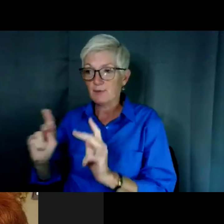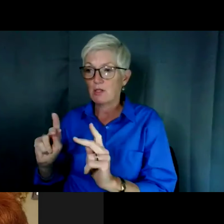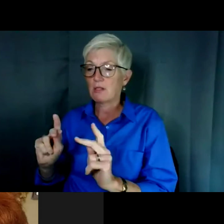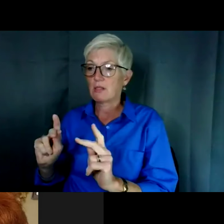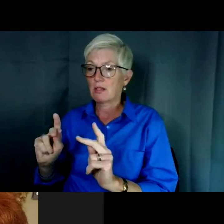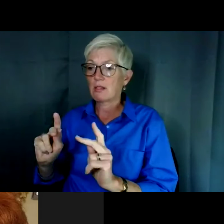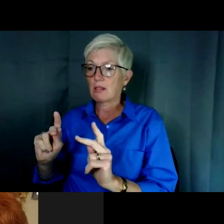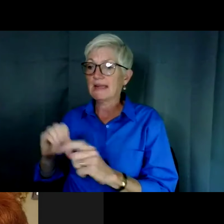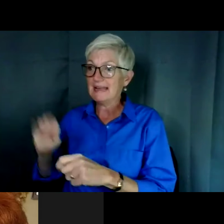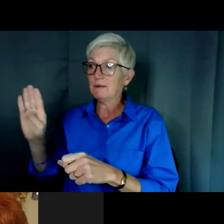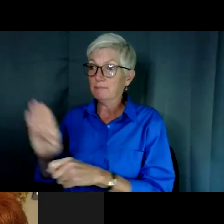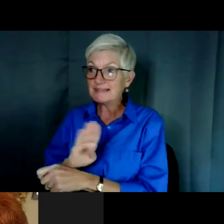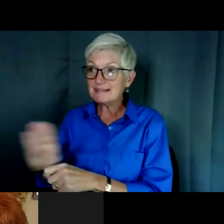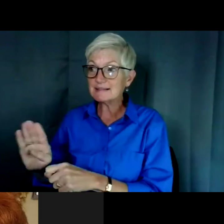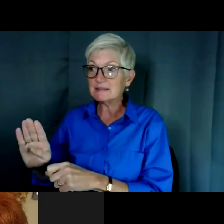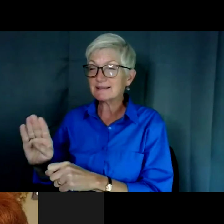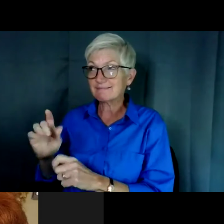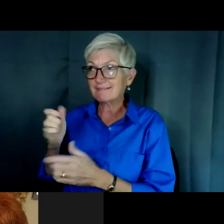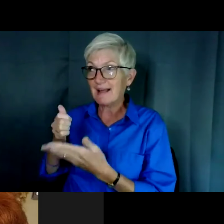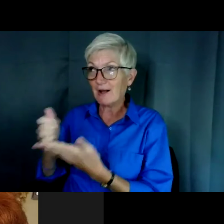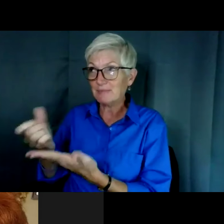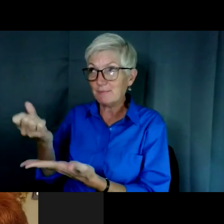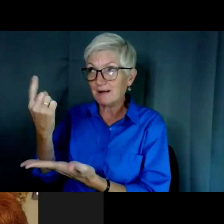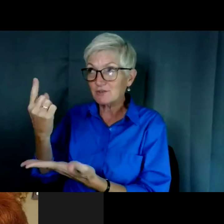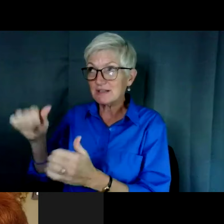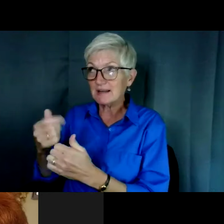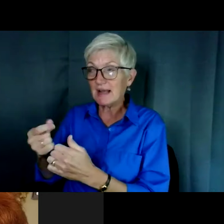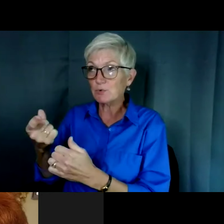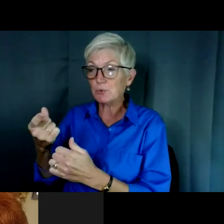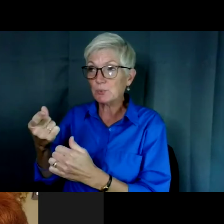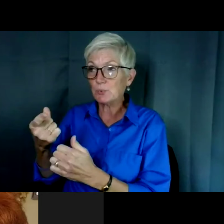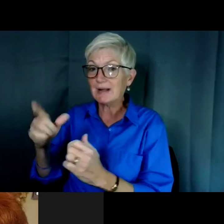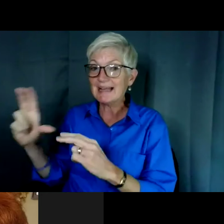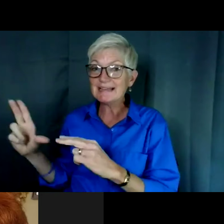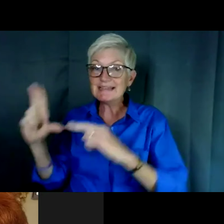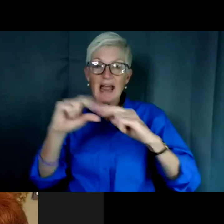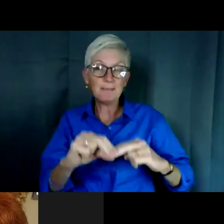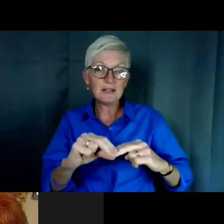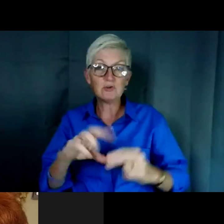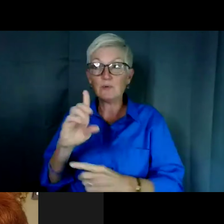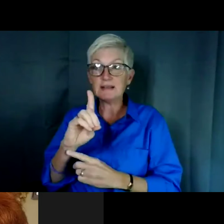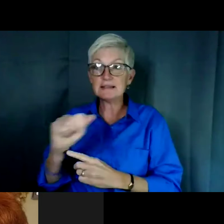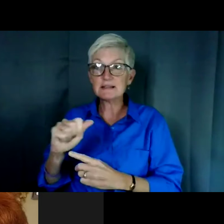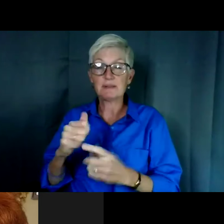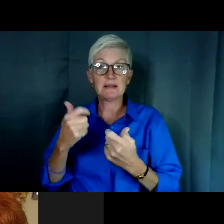in businesses understand how they could tap into the disability market.